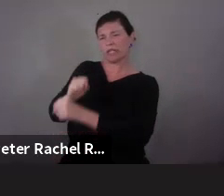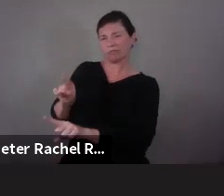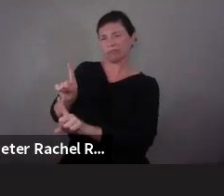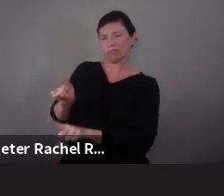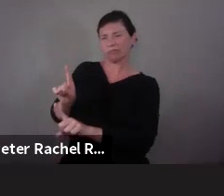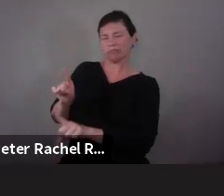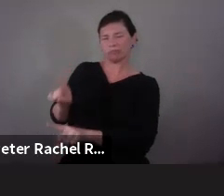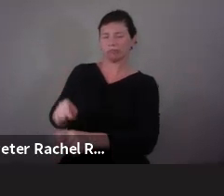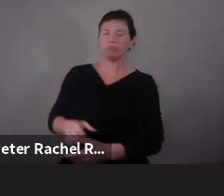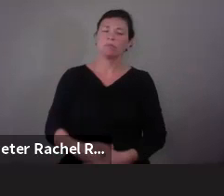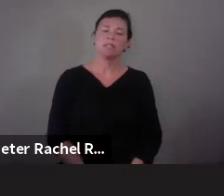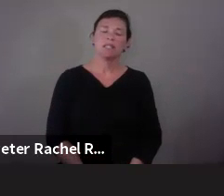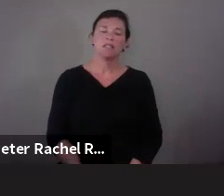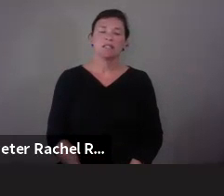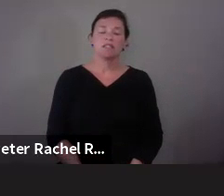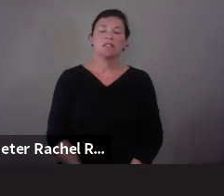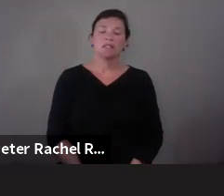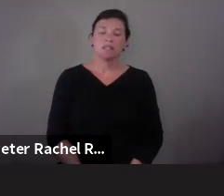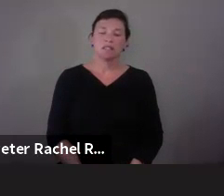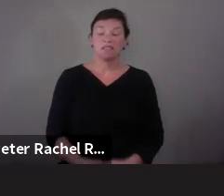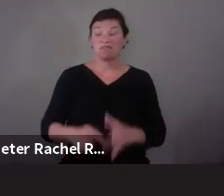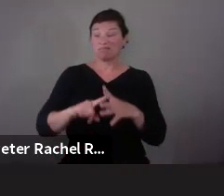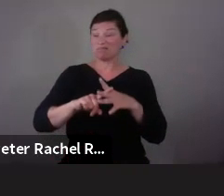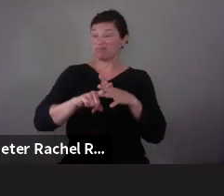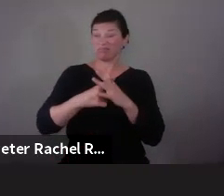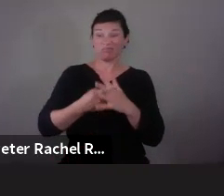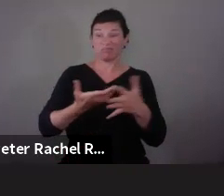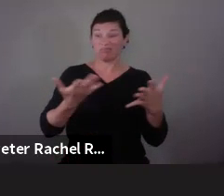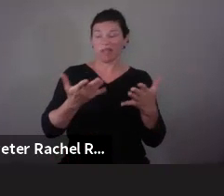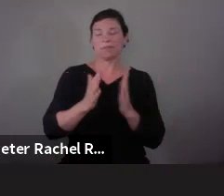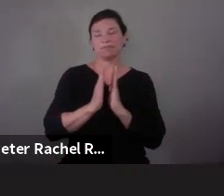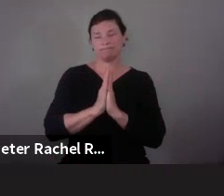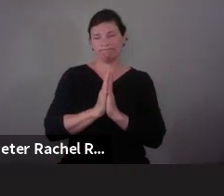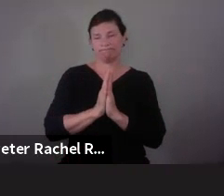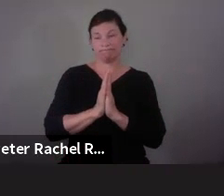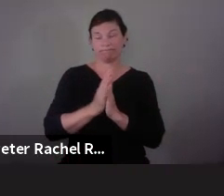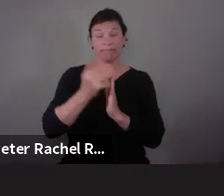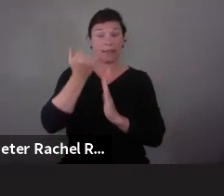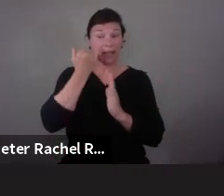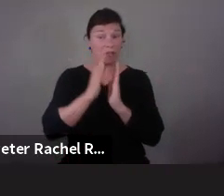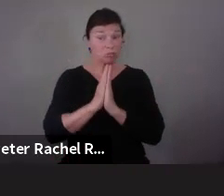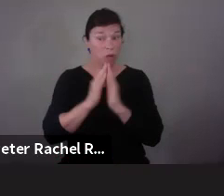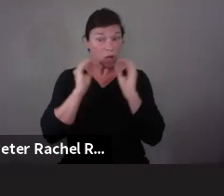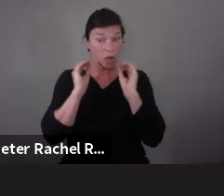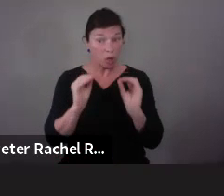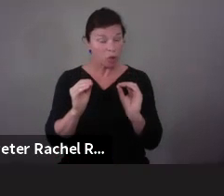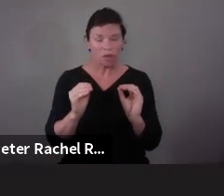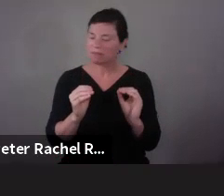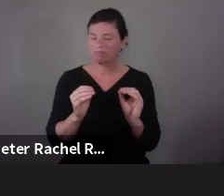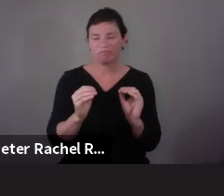It started off with prayer. Because if I didn't pray, I wouldn't have sought out that